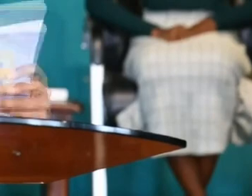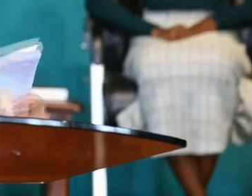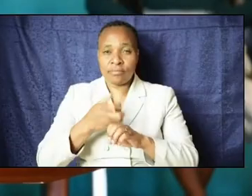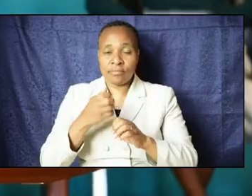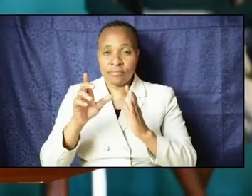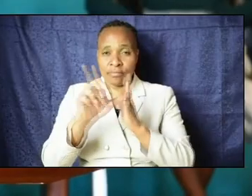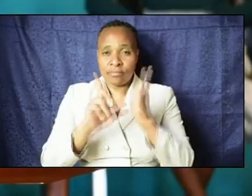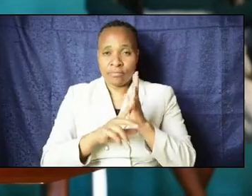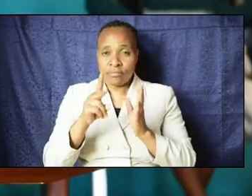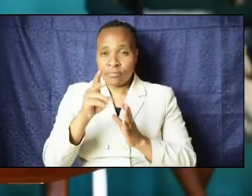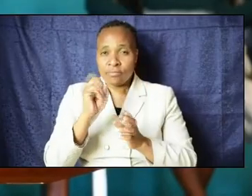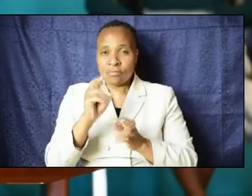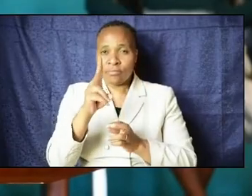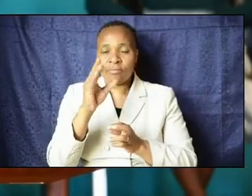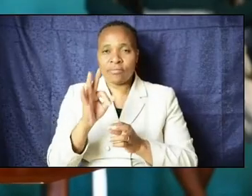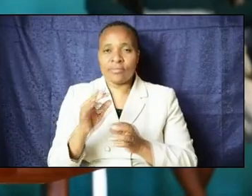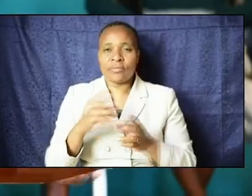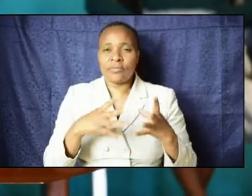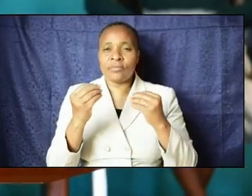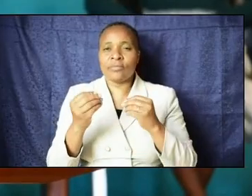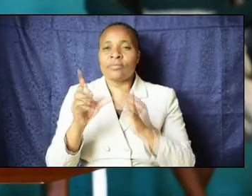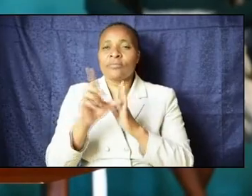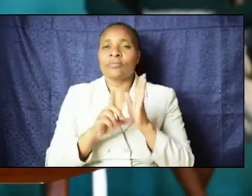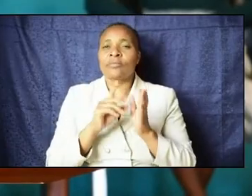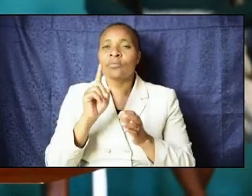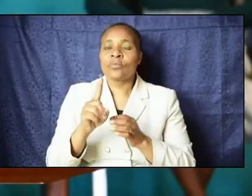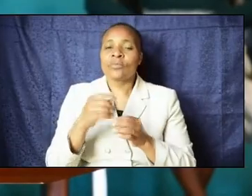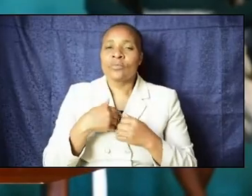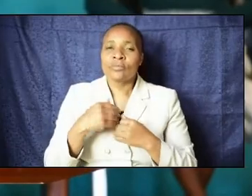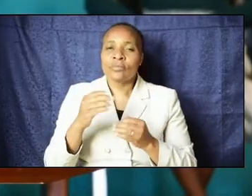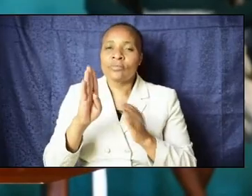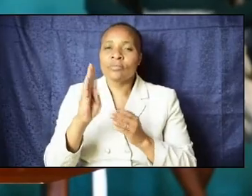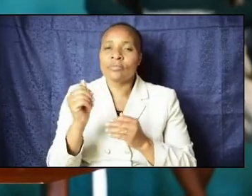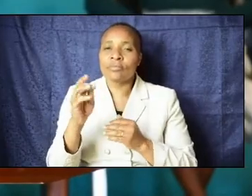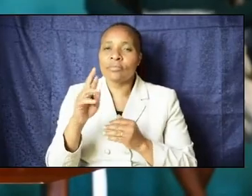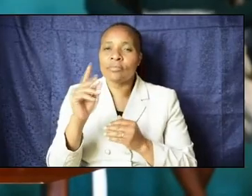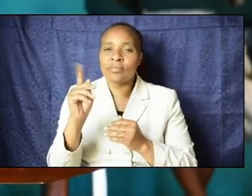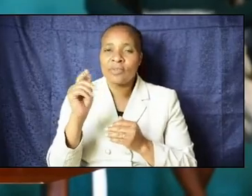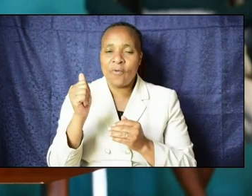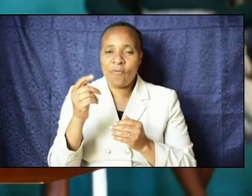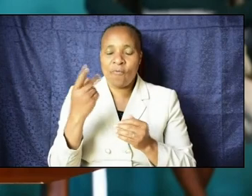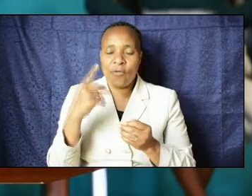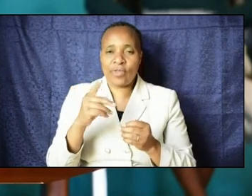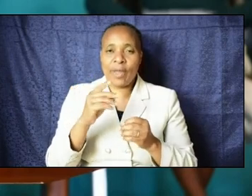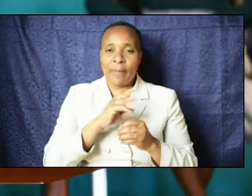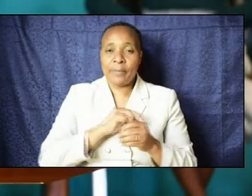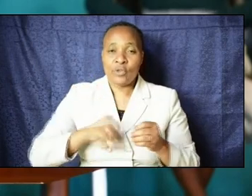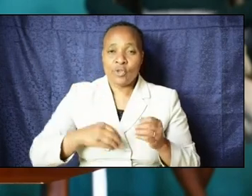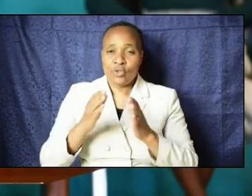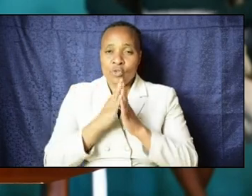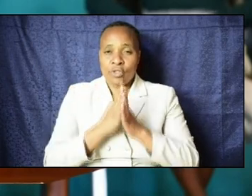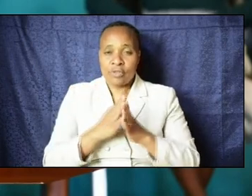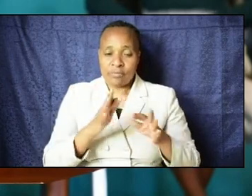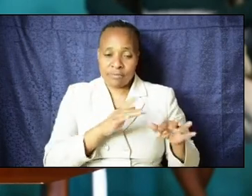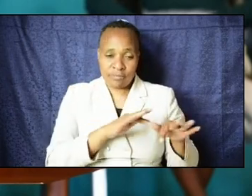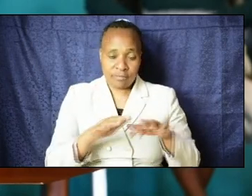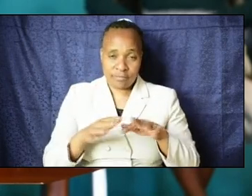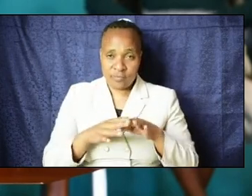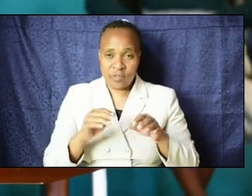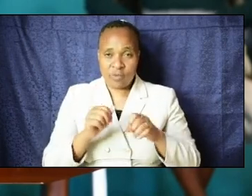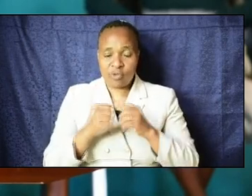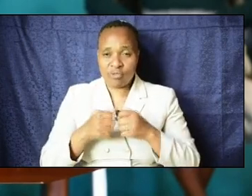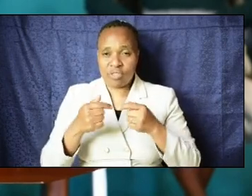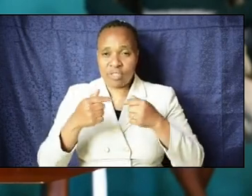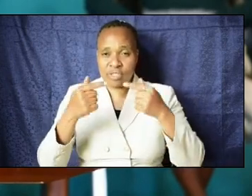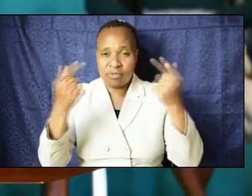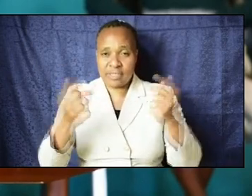2023. Going through lesson one, we have Baraka on the mission story. In the orchestra, we have Lee and George on the